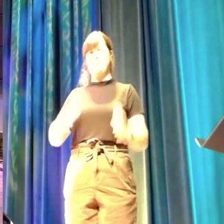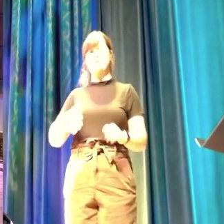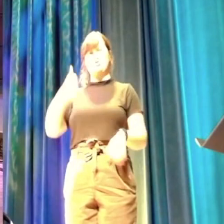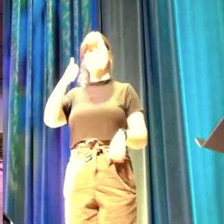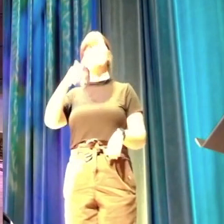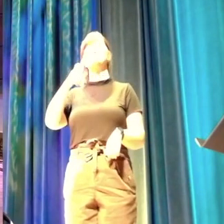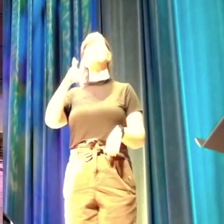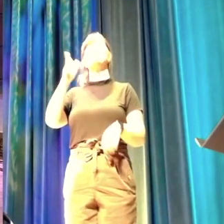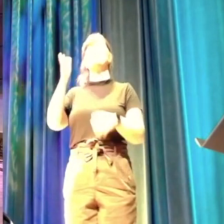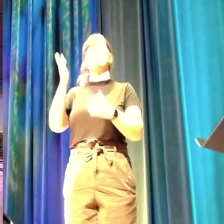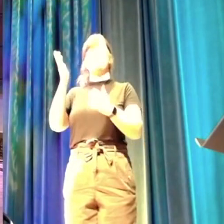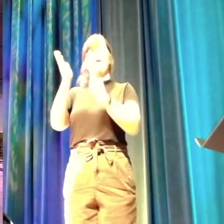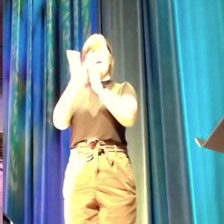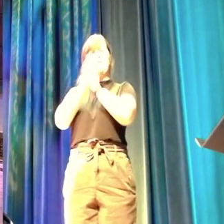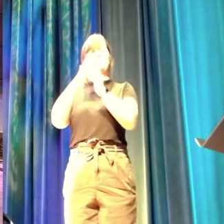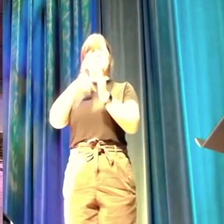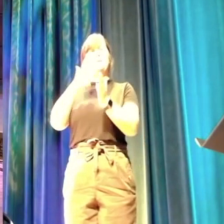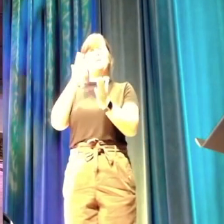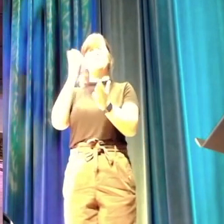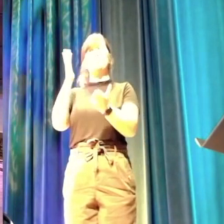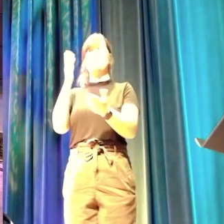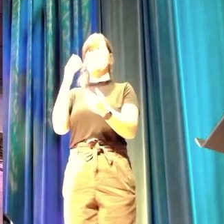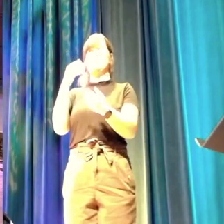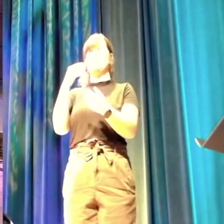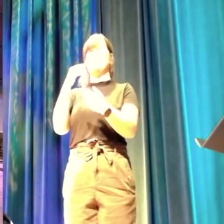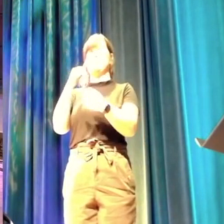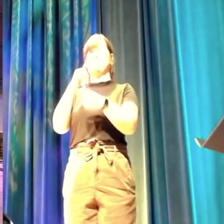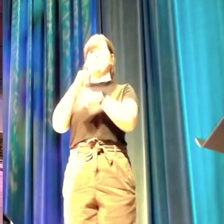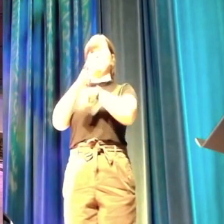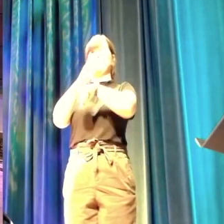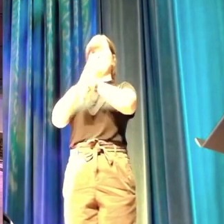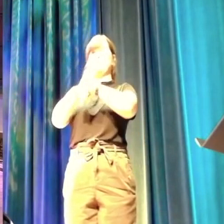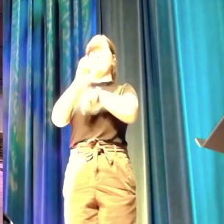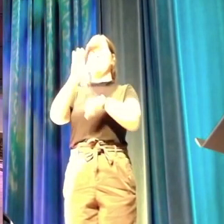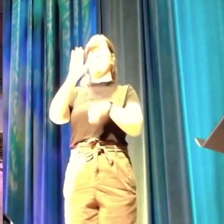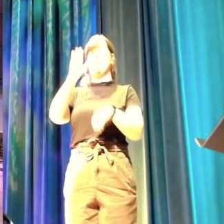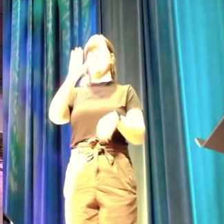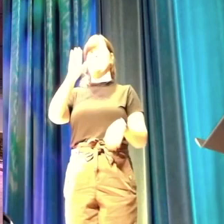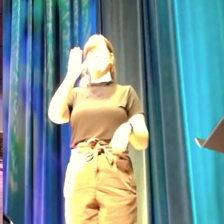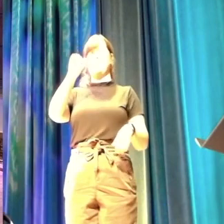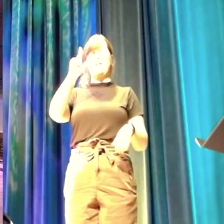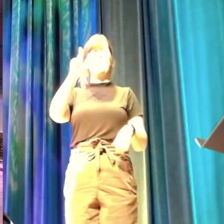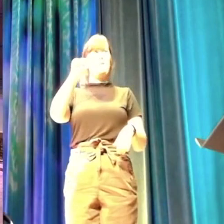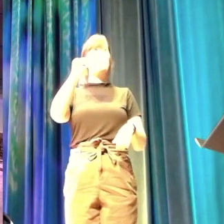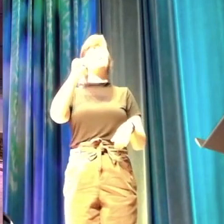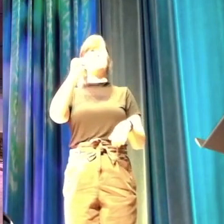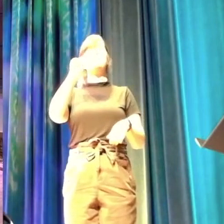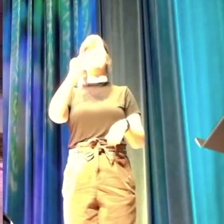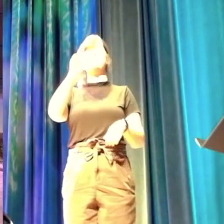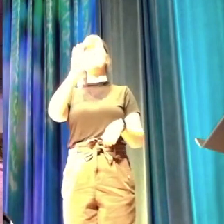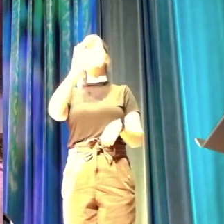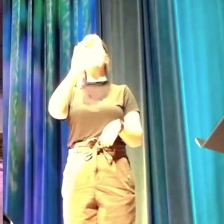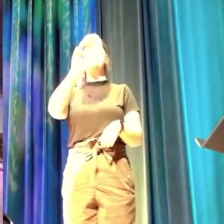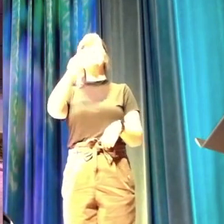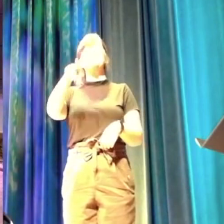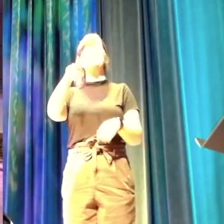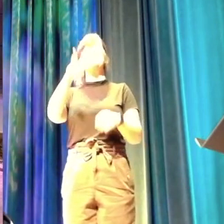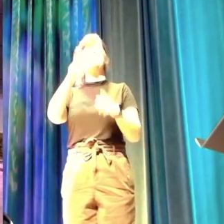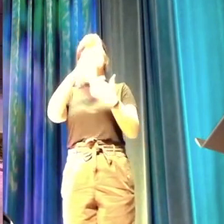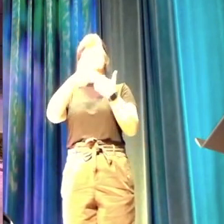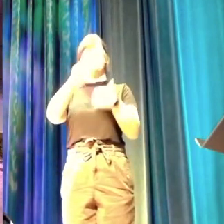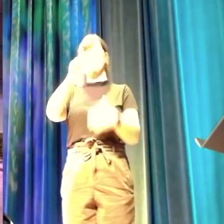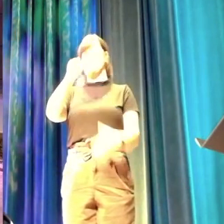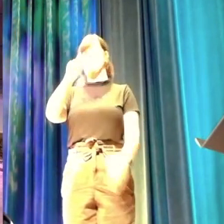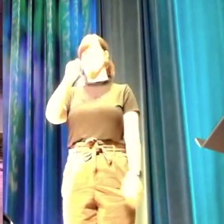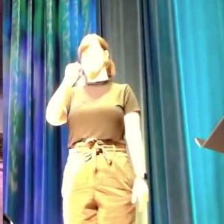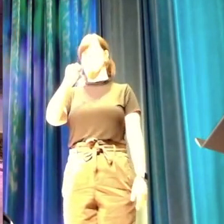me to administer Alabama's Business Enterprise Program, known nationally as the Randolph Shepherd Vending Program. This